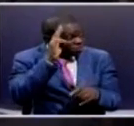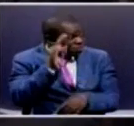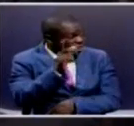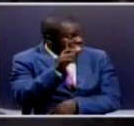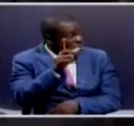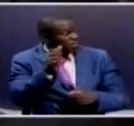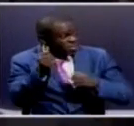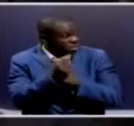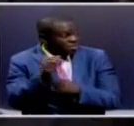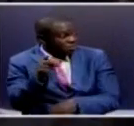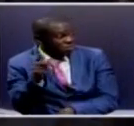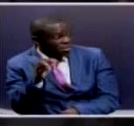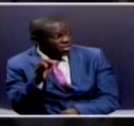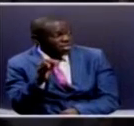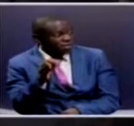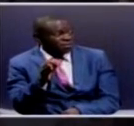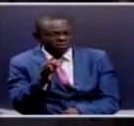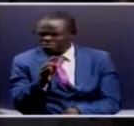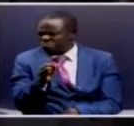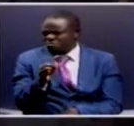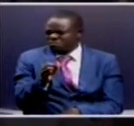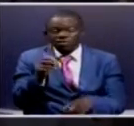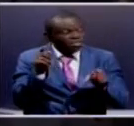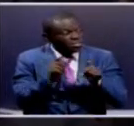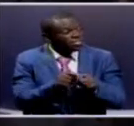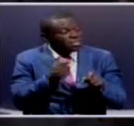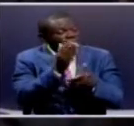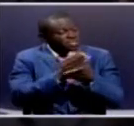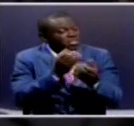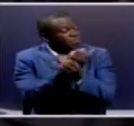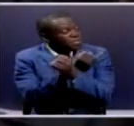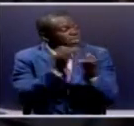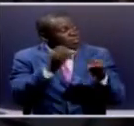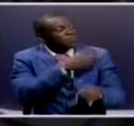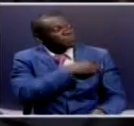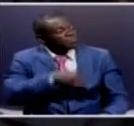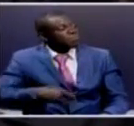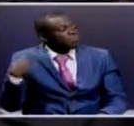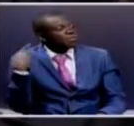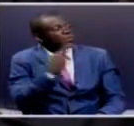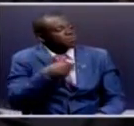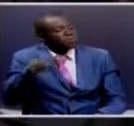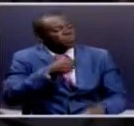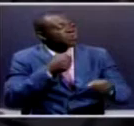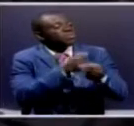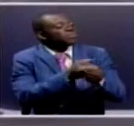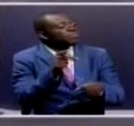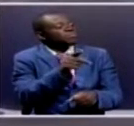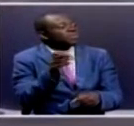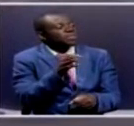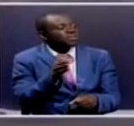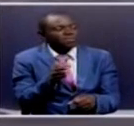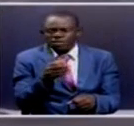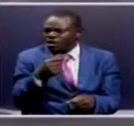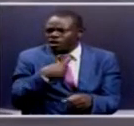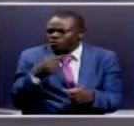independent MPs are PF members or supporters. Majority of them have worked with the PF. You can't have an argument. Add to that